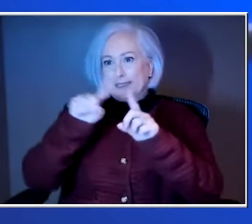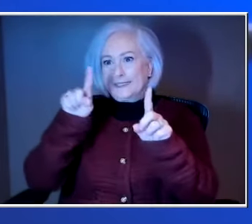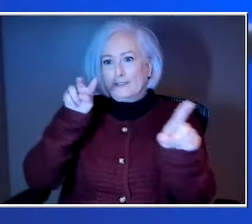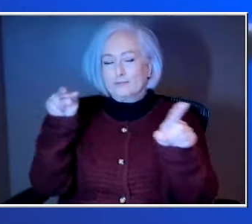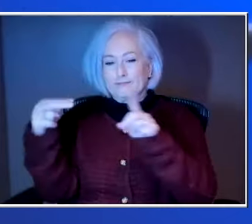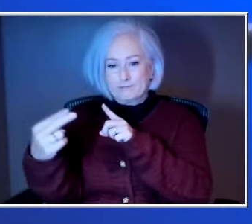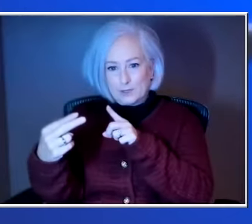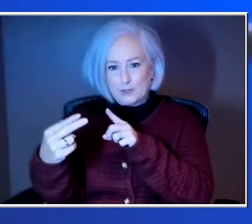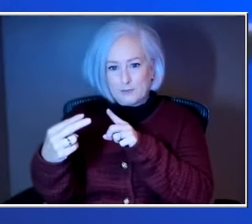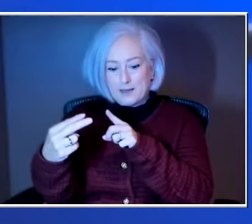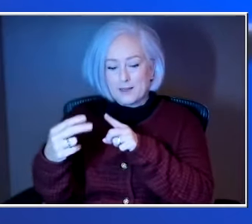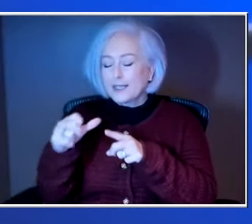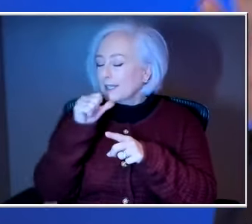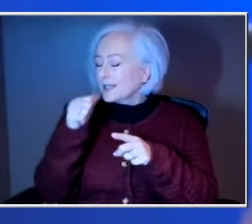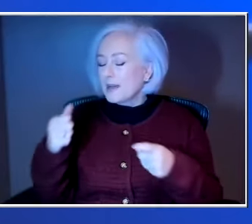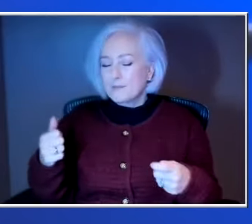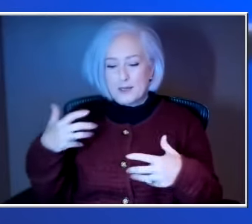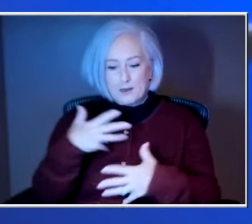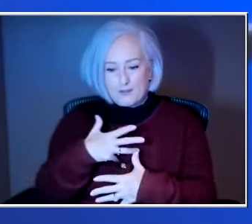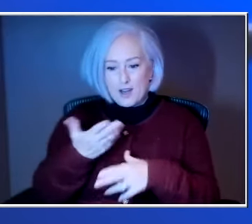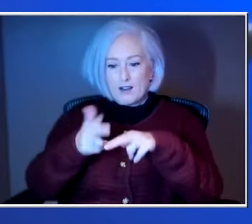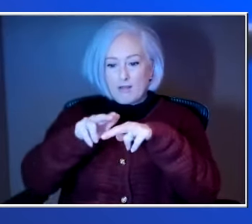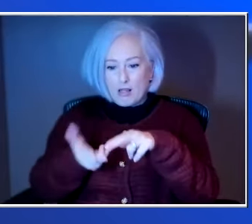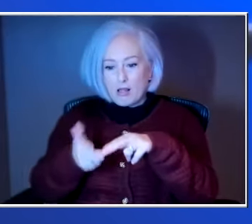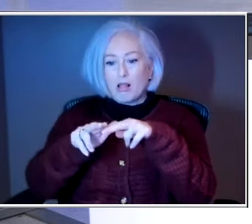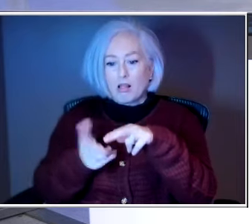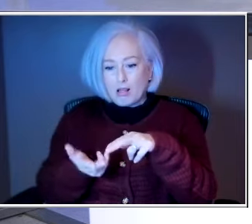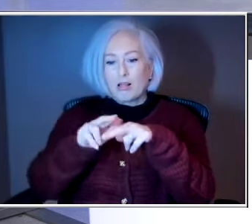it was always a pattern of up and down, up and down, up and down. Well,